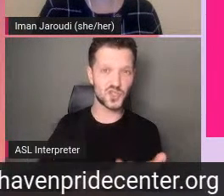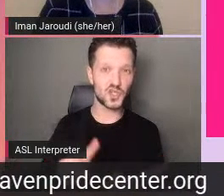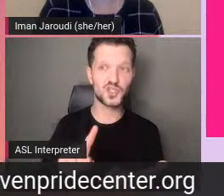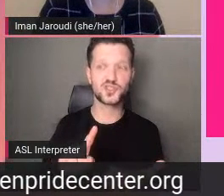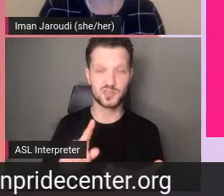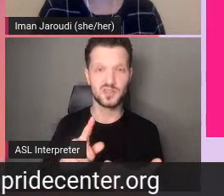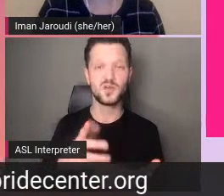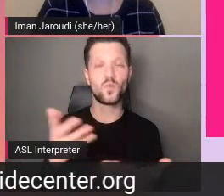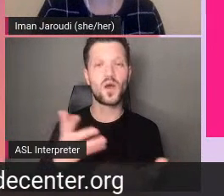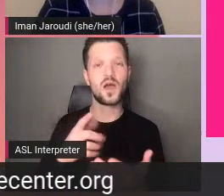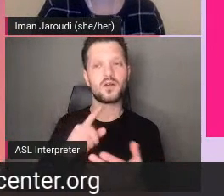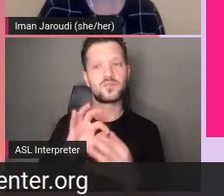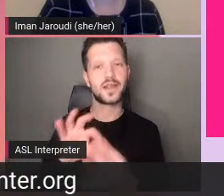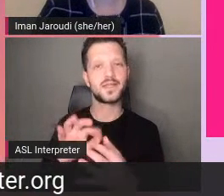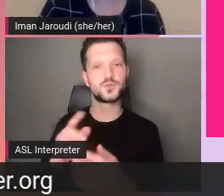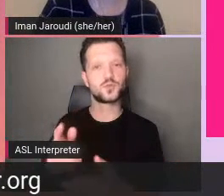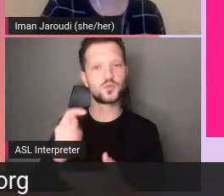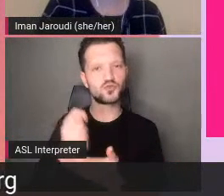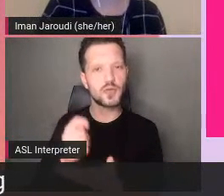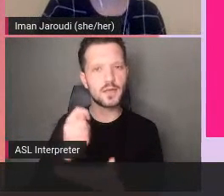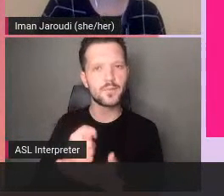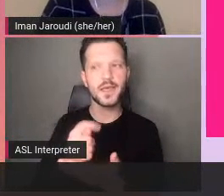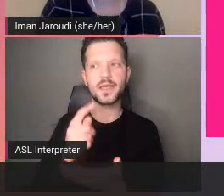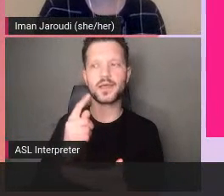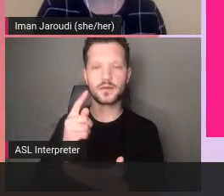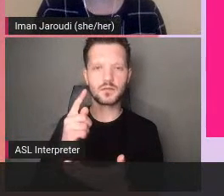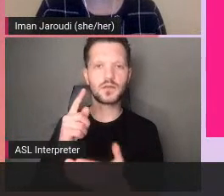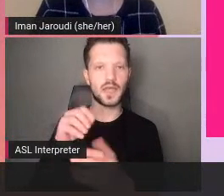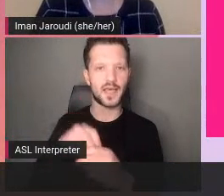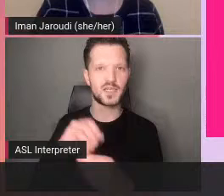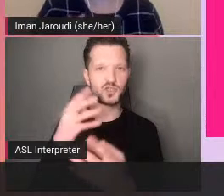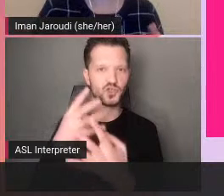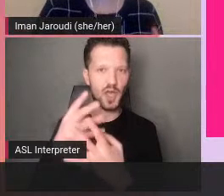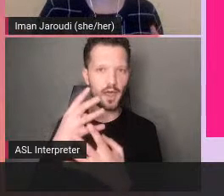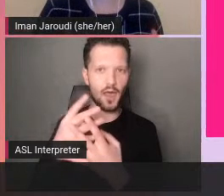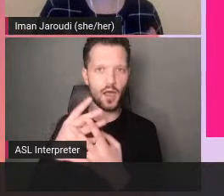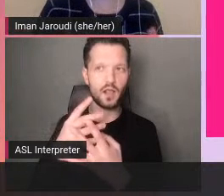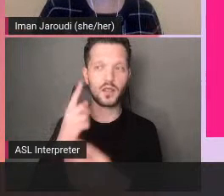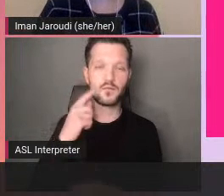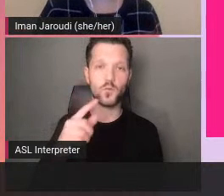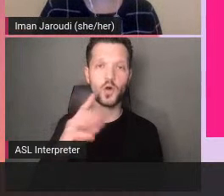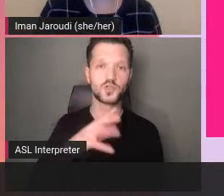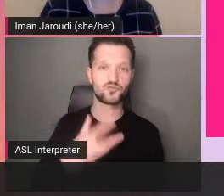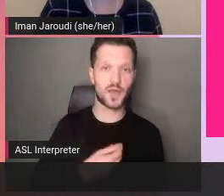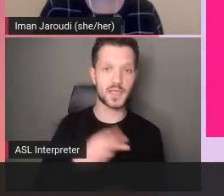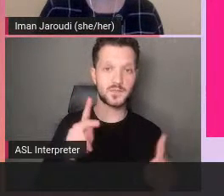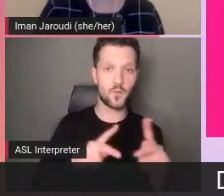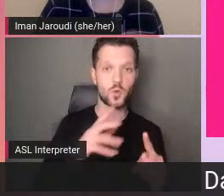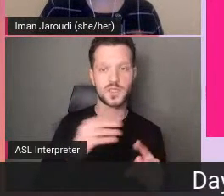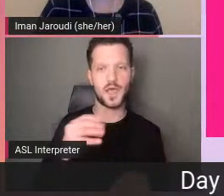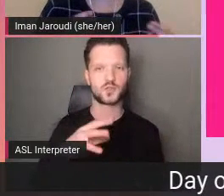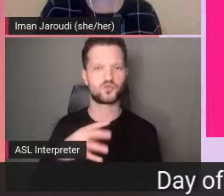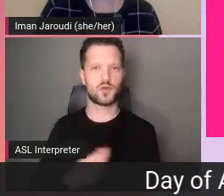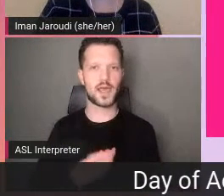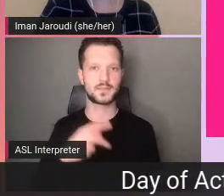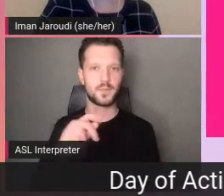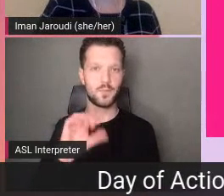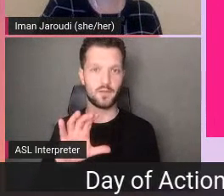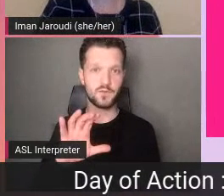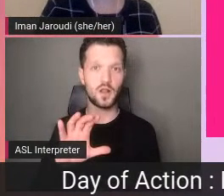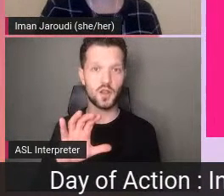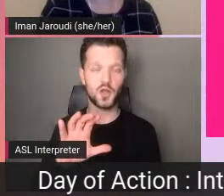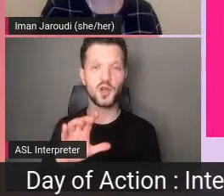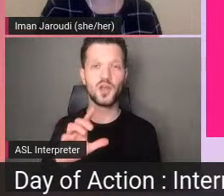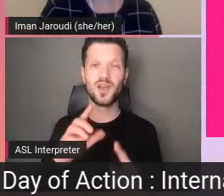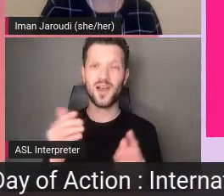trans folks and especially trans women of color in carceral settings. And like the challenges faced by trans youth, this is another very